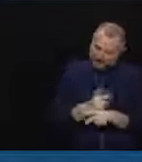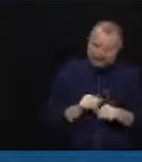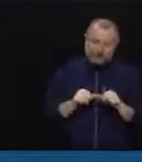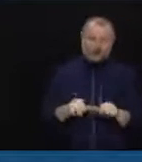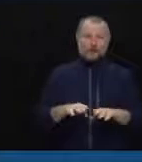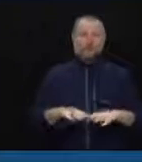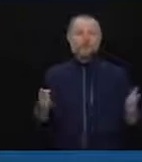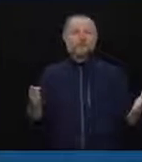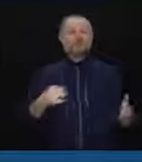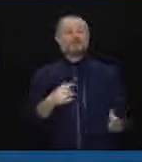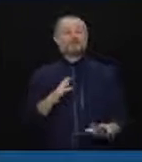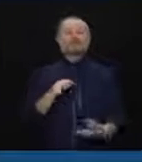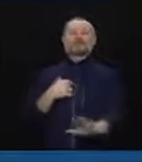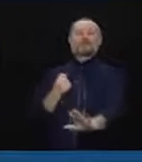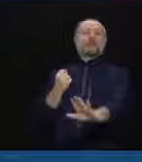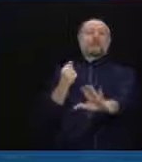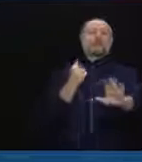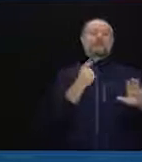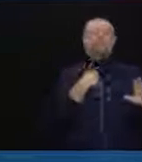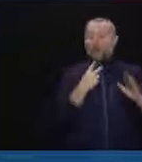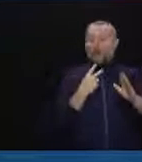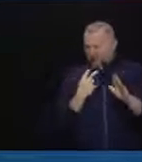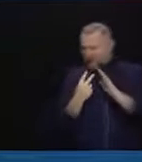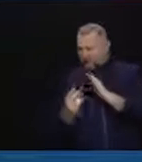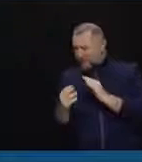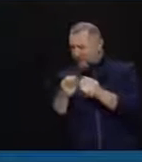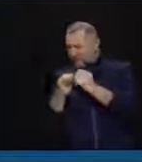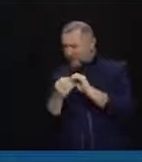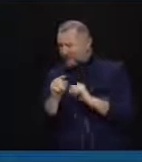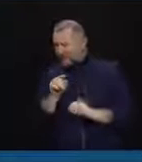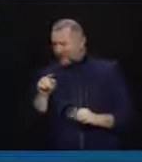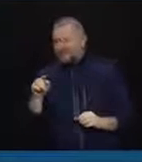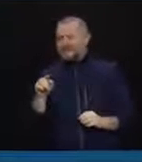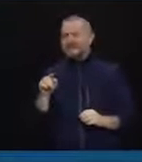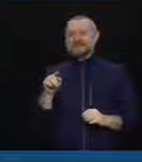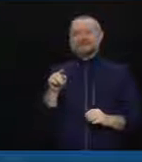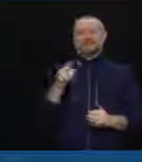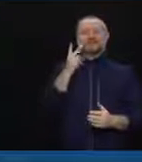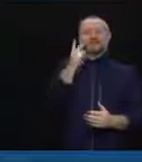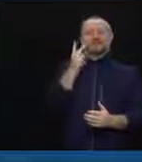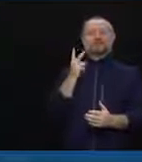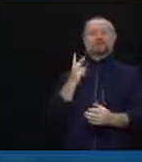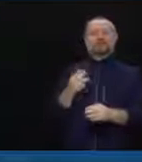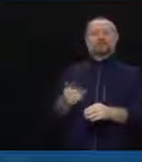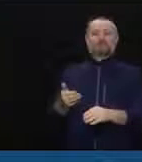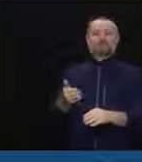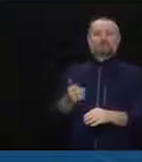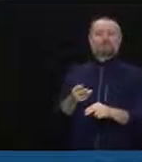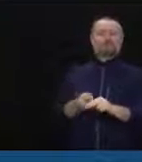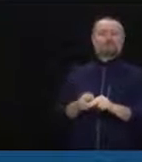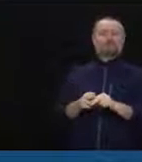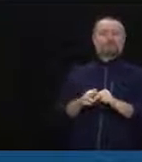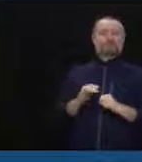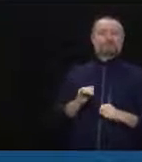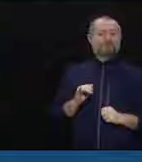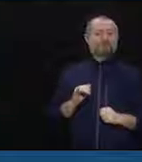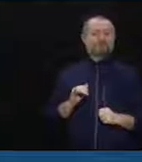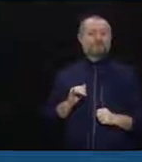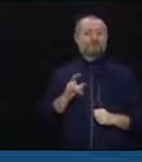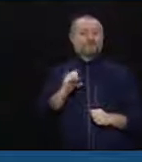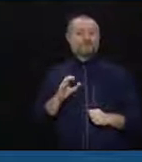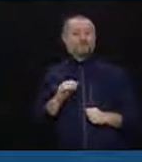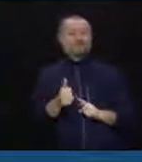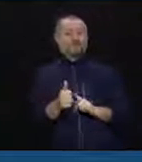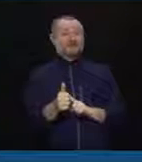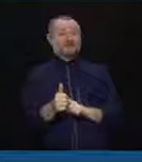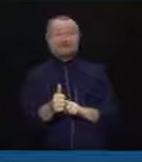knowing what is coming across the horizon? We saw it coming. So what we did on December 10th, literally